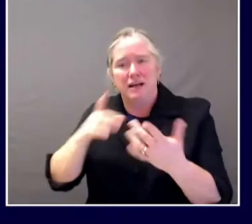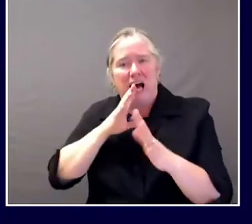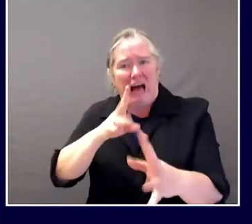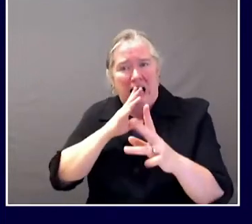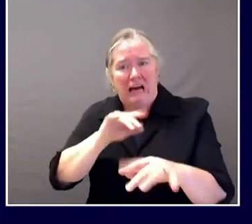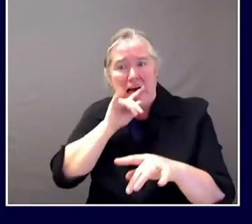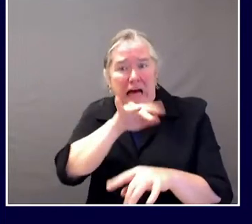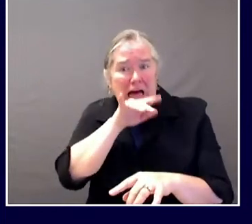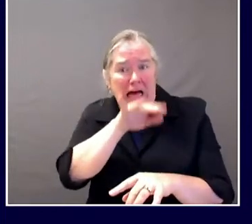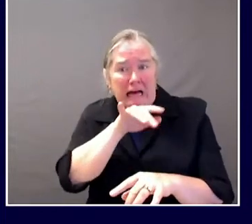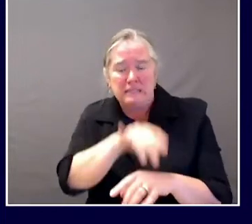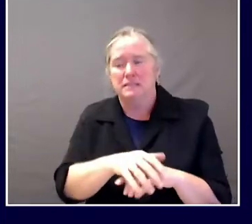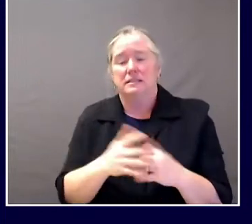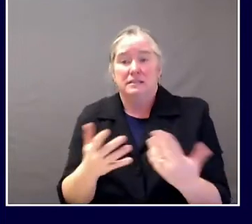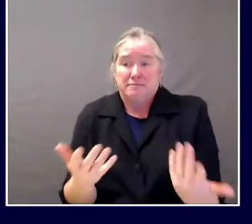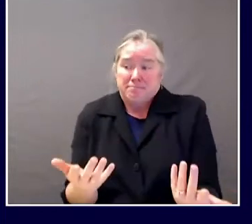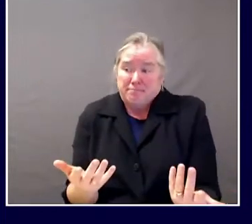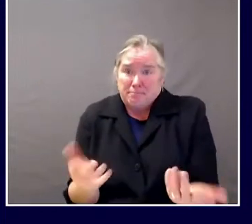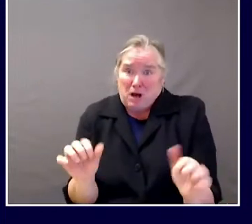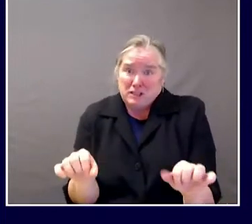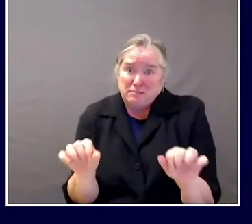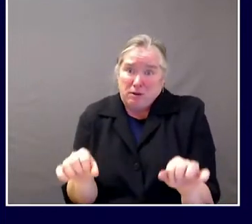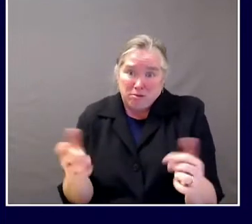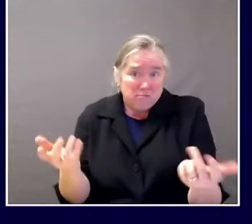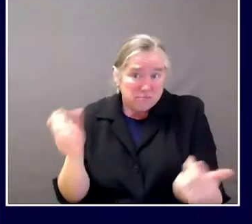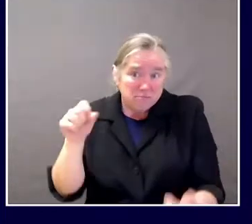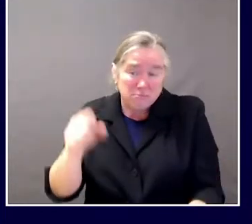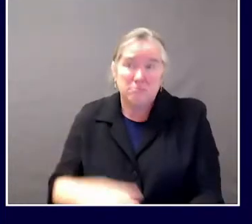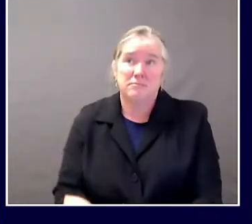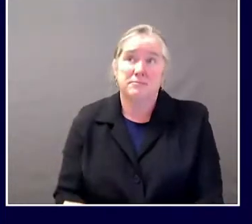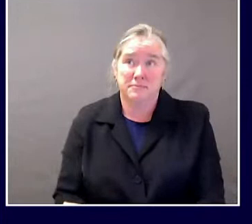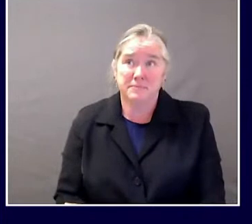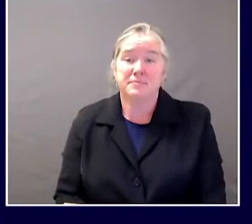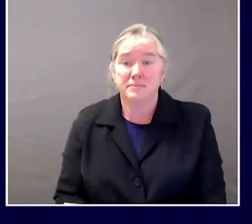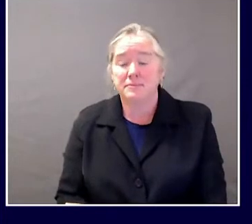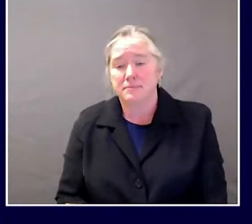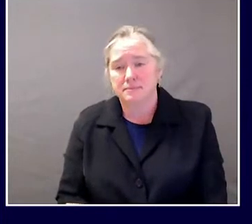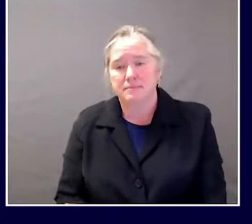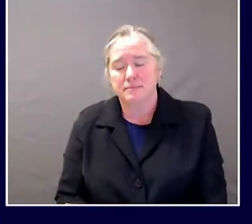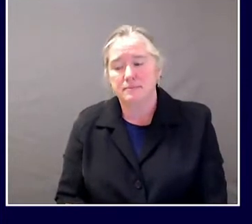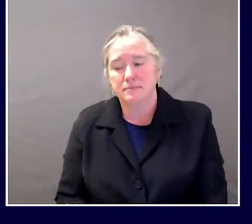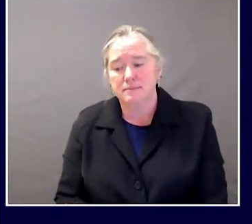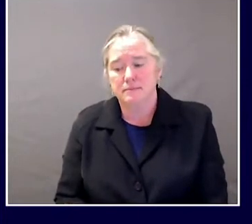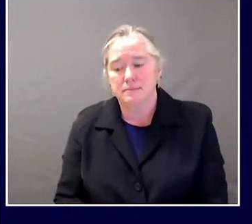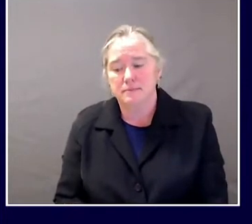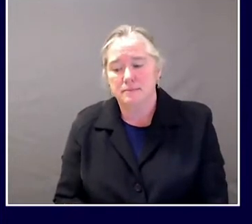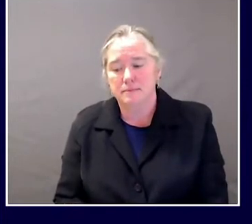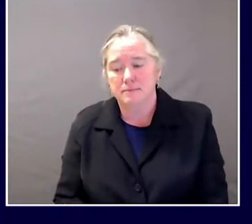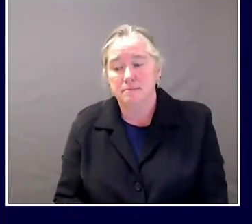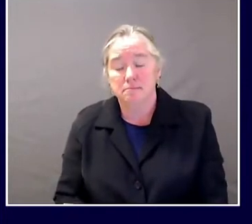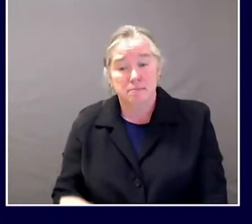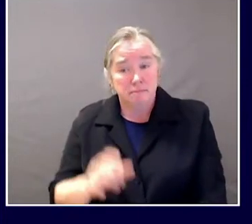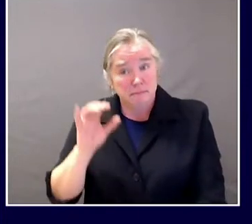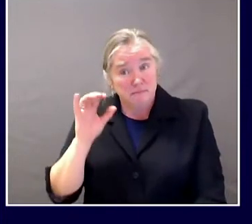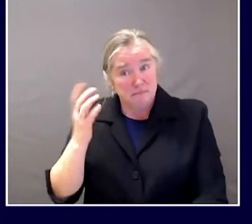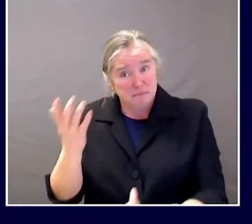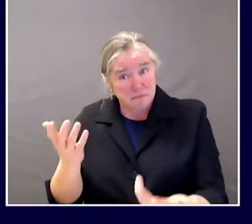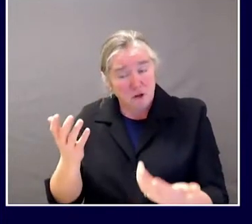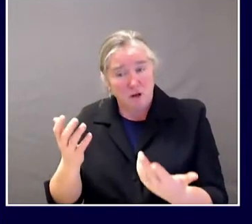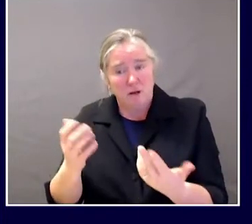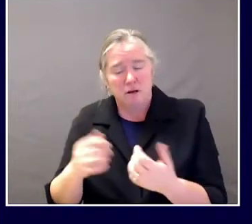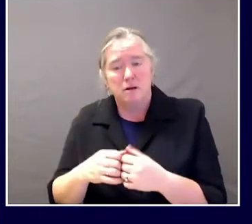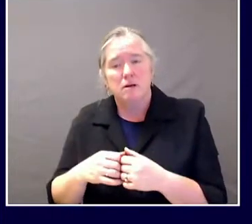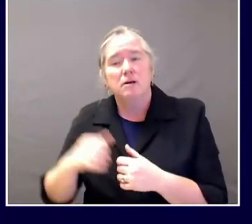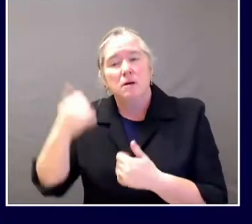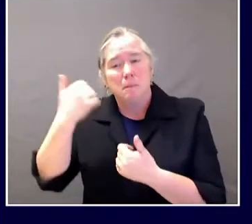those possibilities occurring. Now, to the extent to which they could be akin to what happened, for example, with the Sturgis